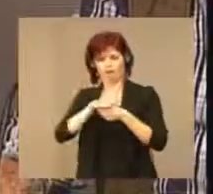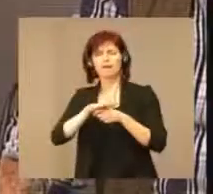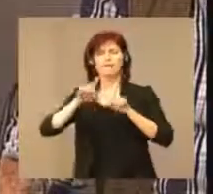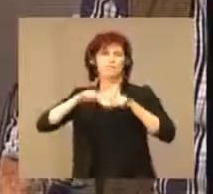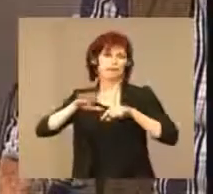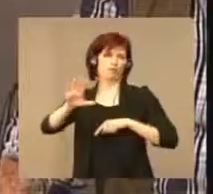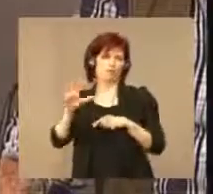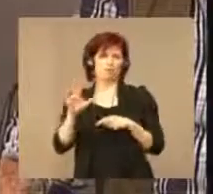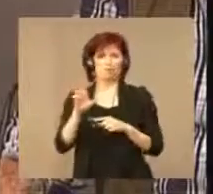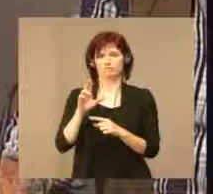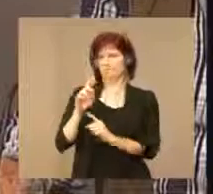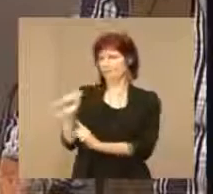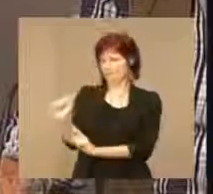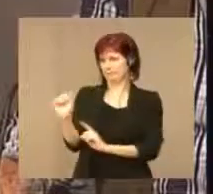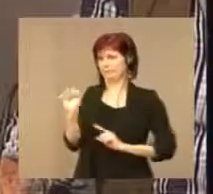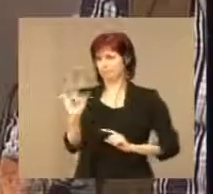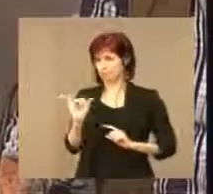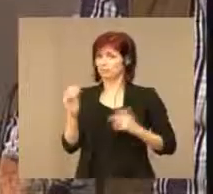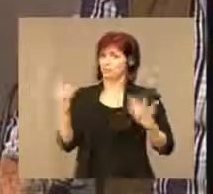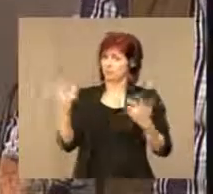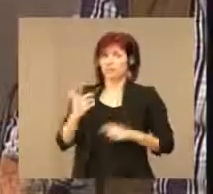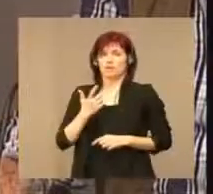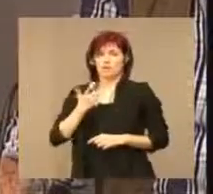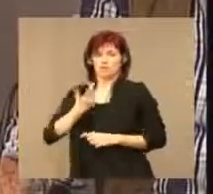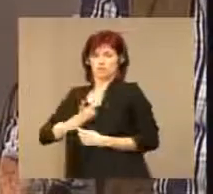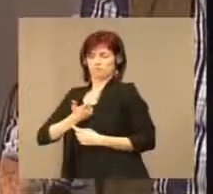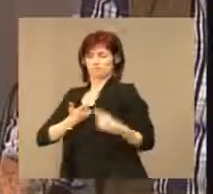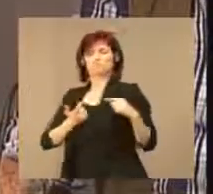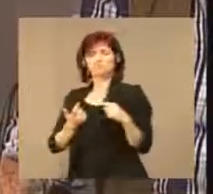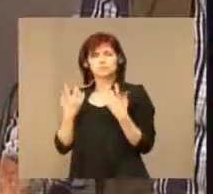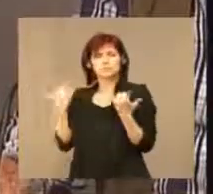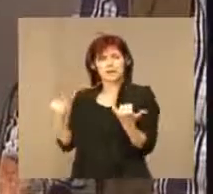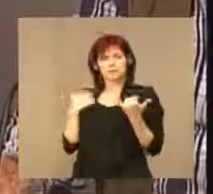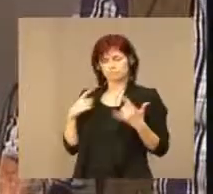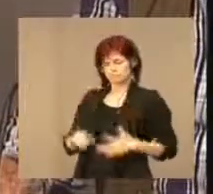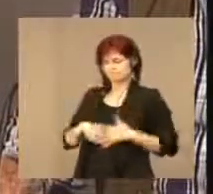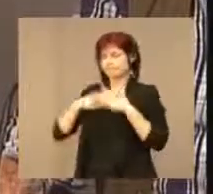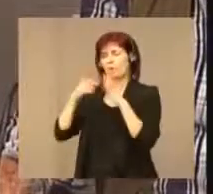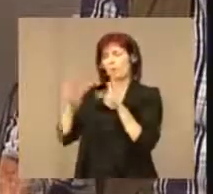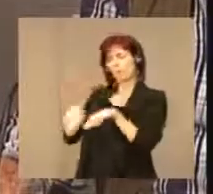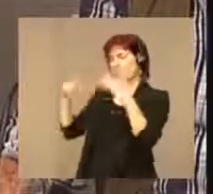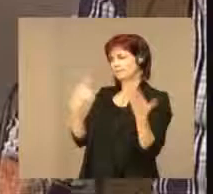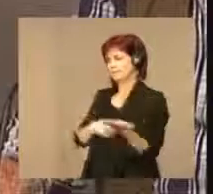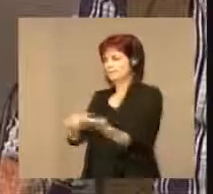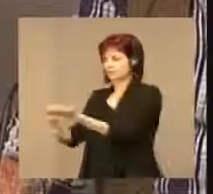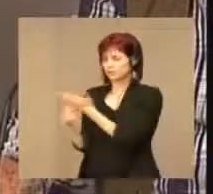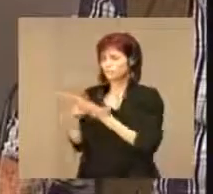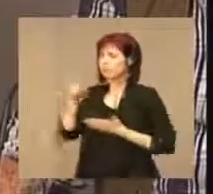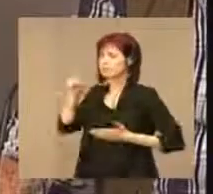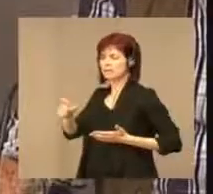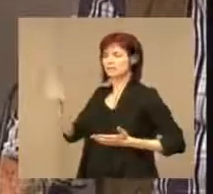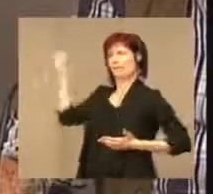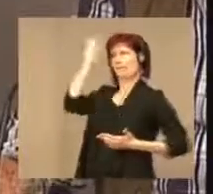Minister Qualtrough has started a conversation with her provincial and territorial colleagues about the need to be conscious